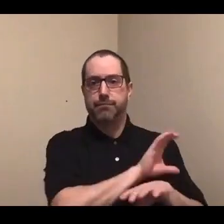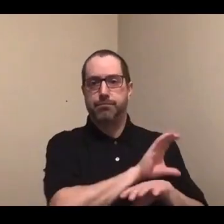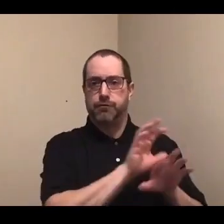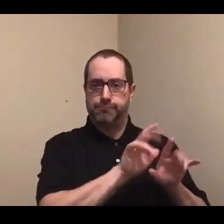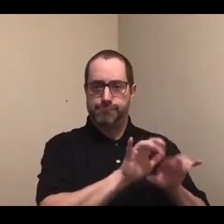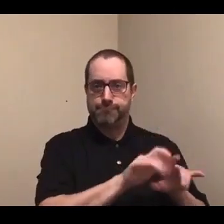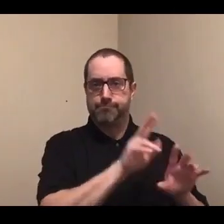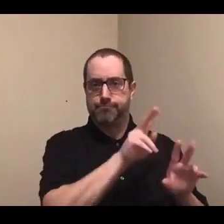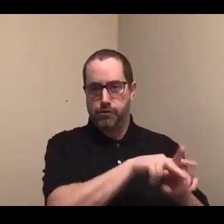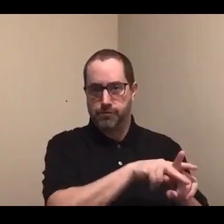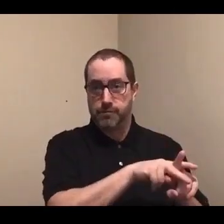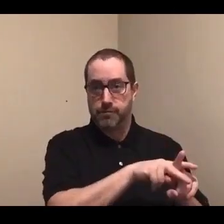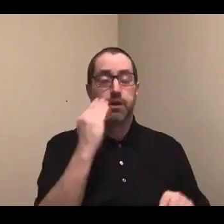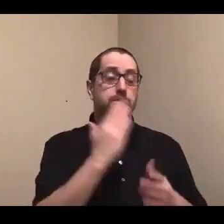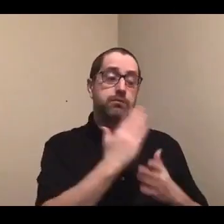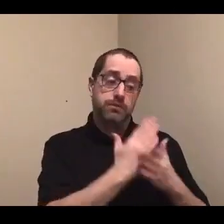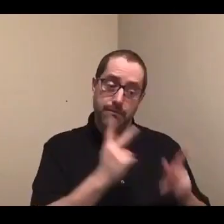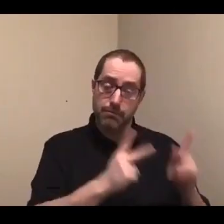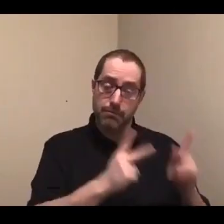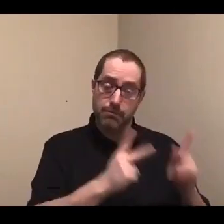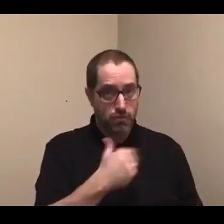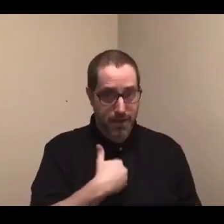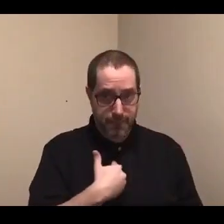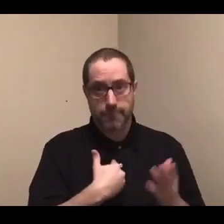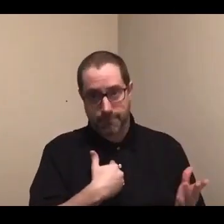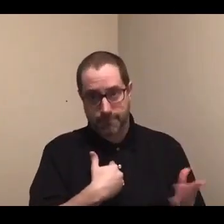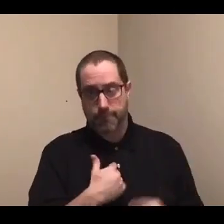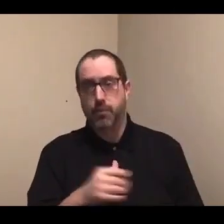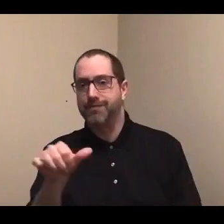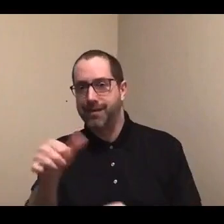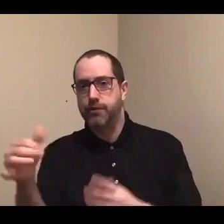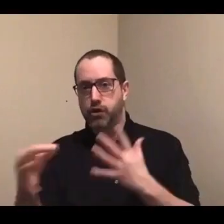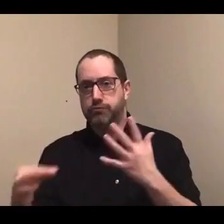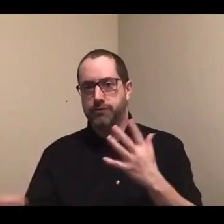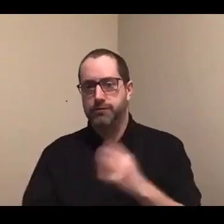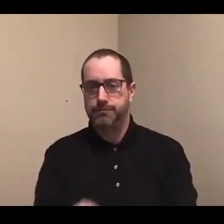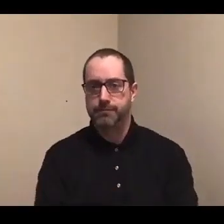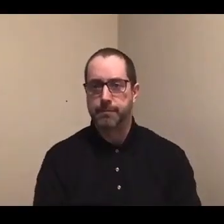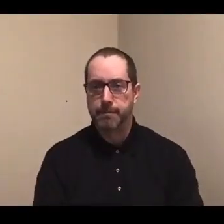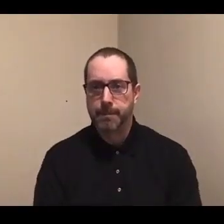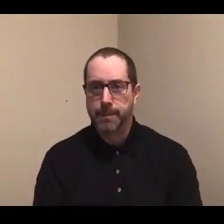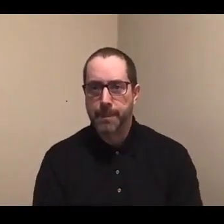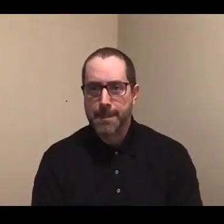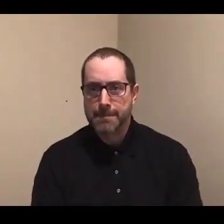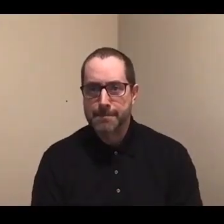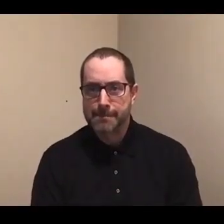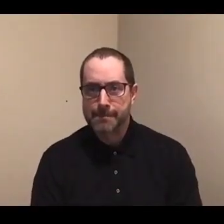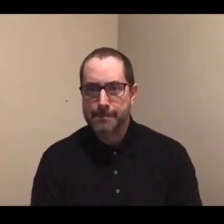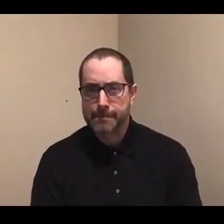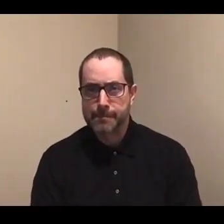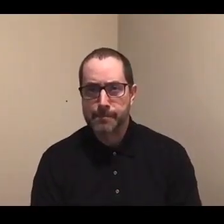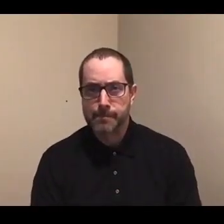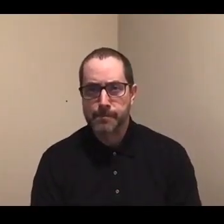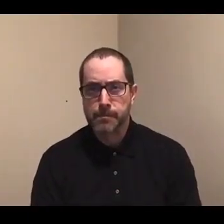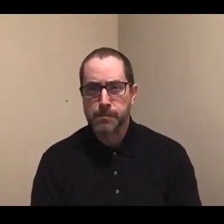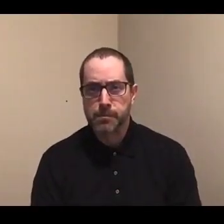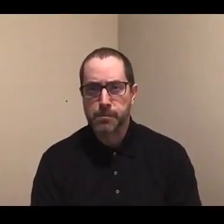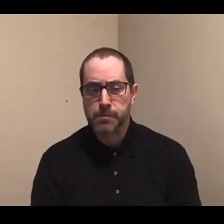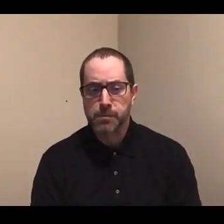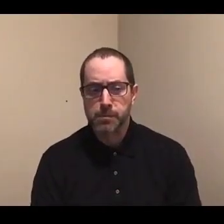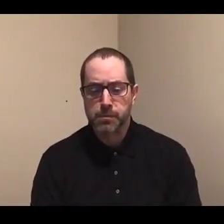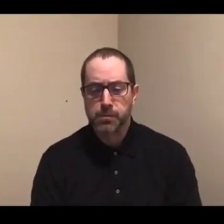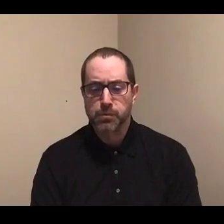that technology or capability. Follow-up, Colton? And just kind of a follow-up to what Steph was saying. So the people that don't end up getting their vaccines, and